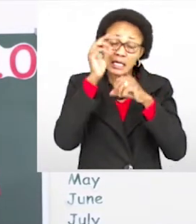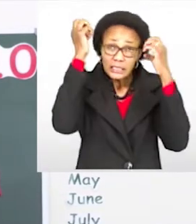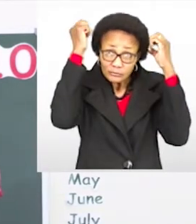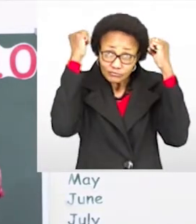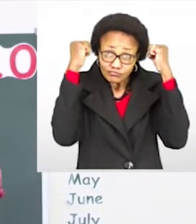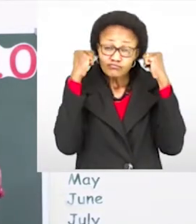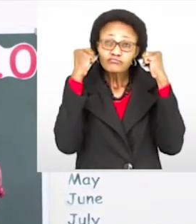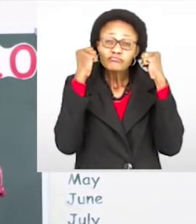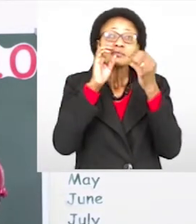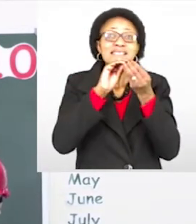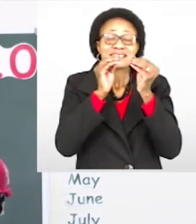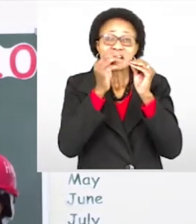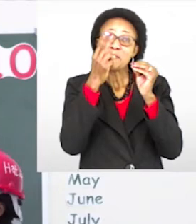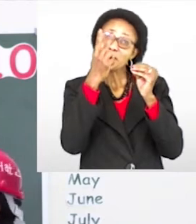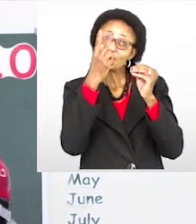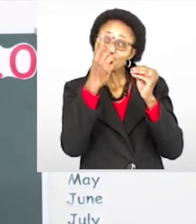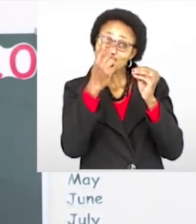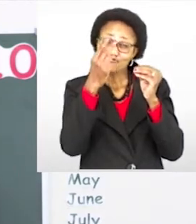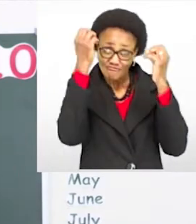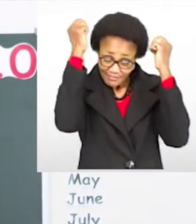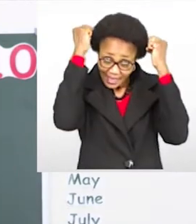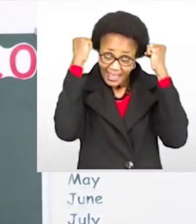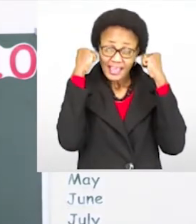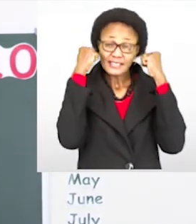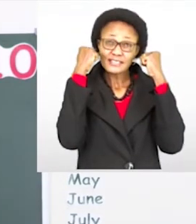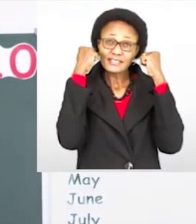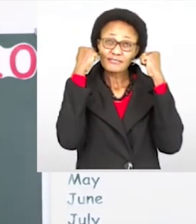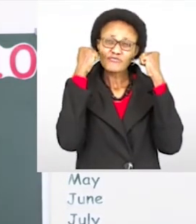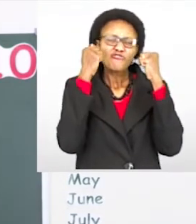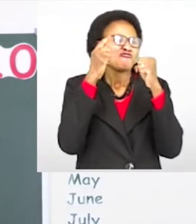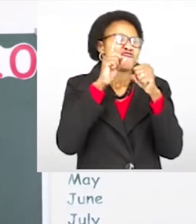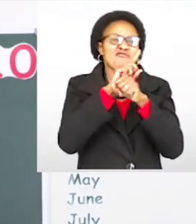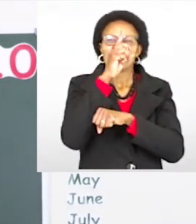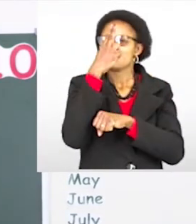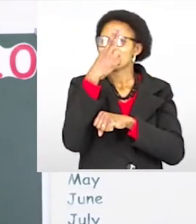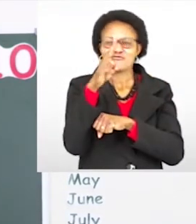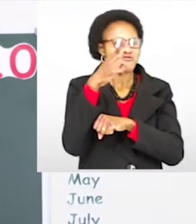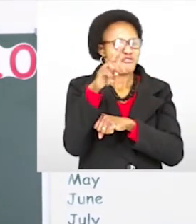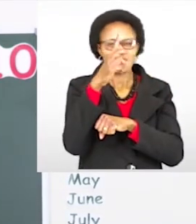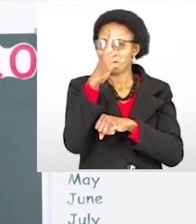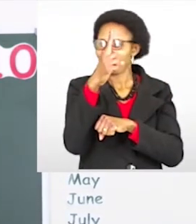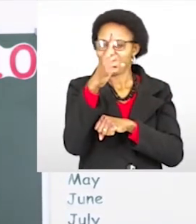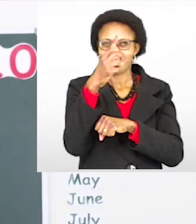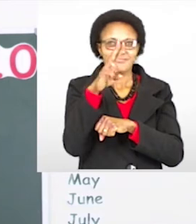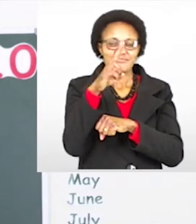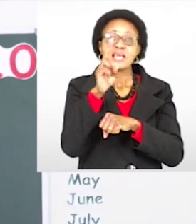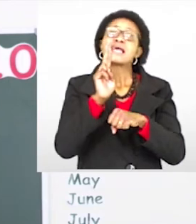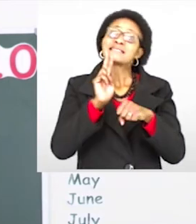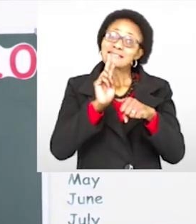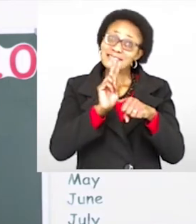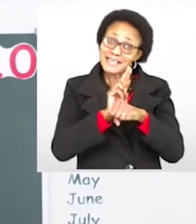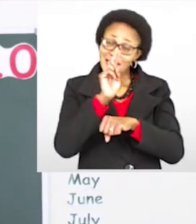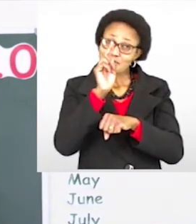mean the number 2 hat. So it's not the first one, which is number 1, but the